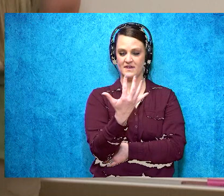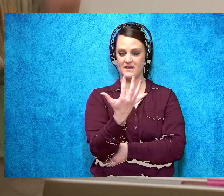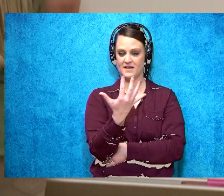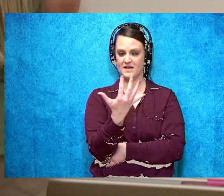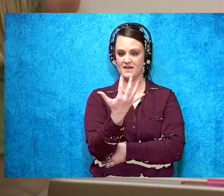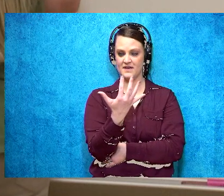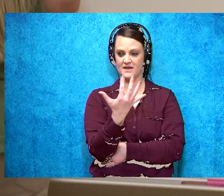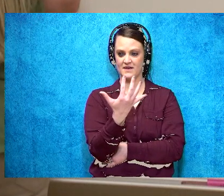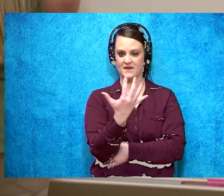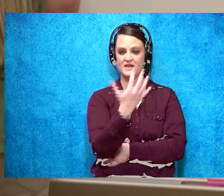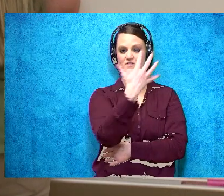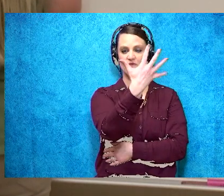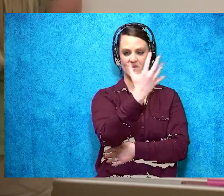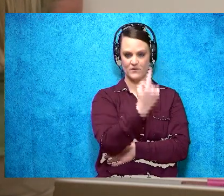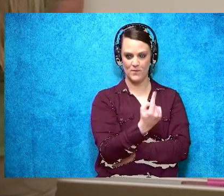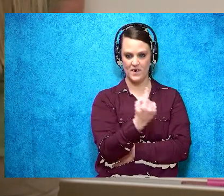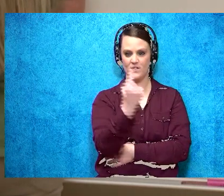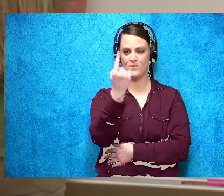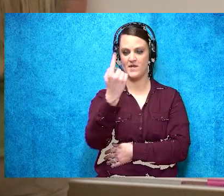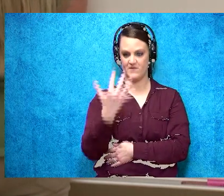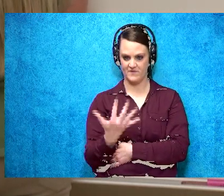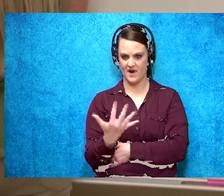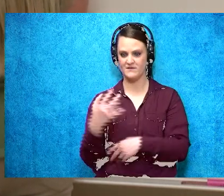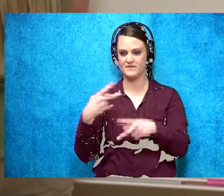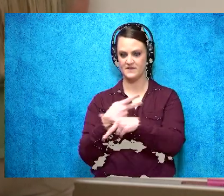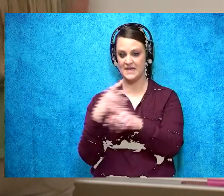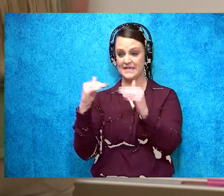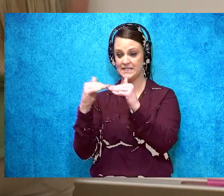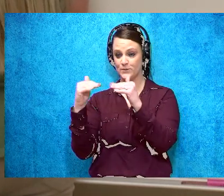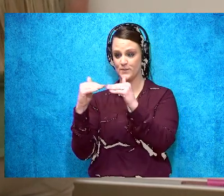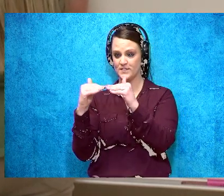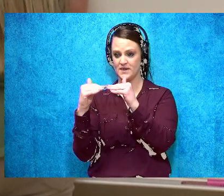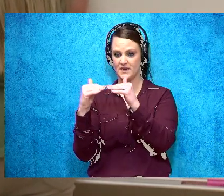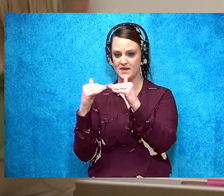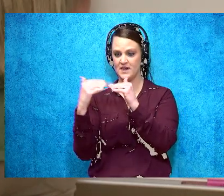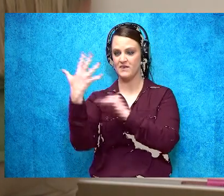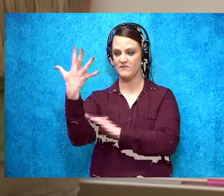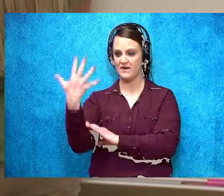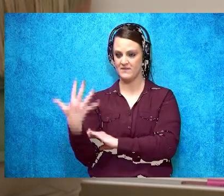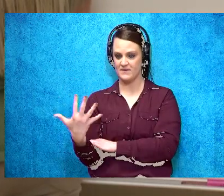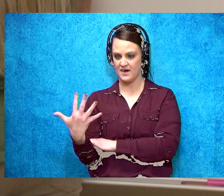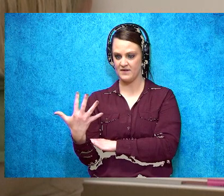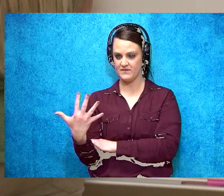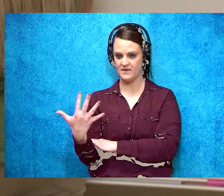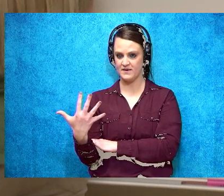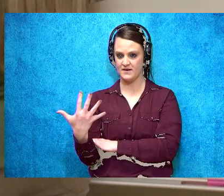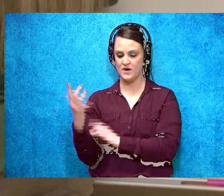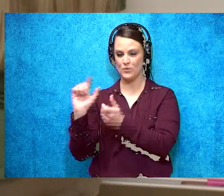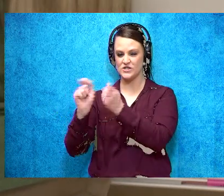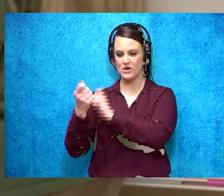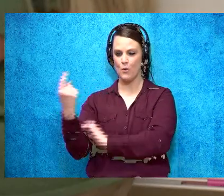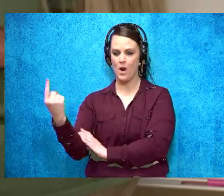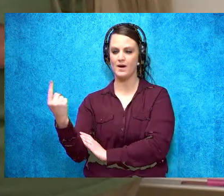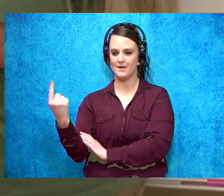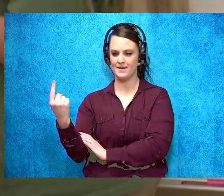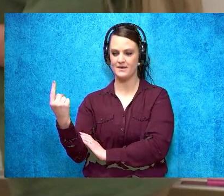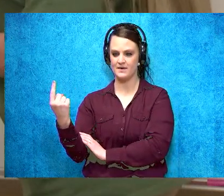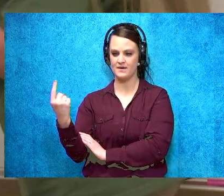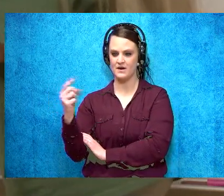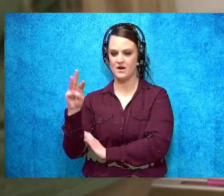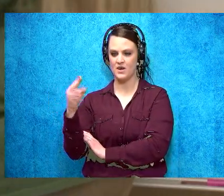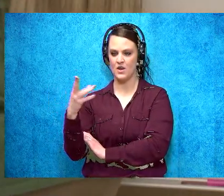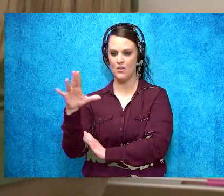times 1 over 5. That's going to equal 5 over 5, which equals 1